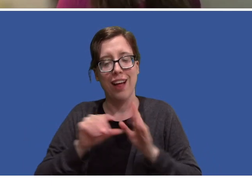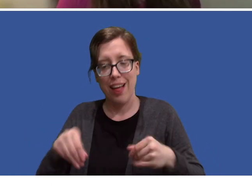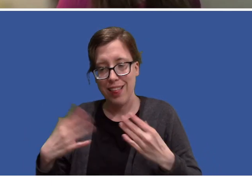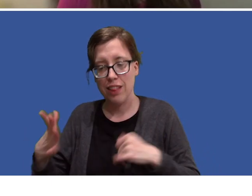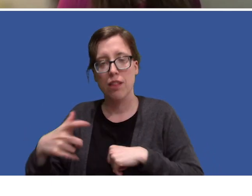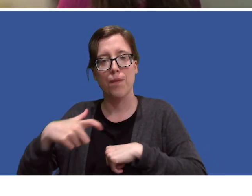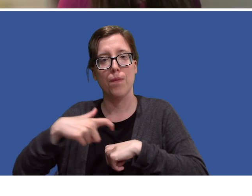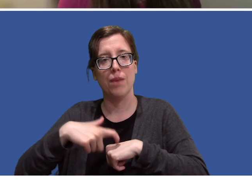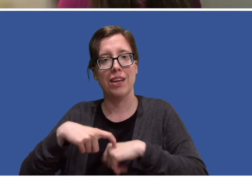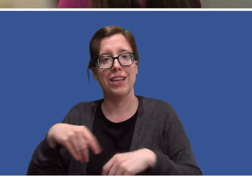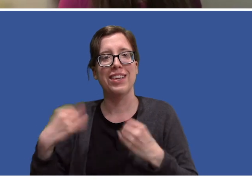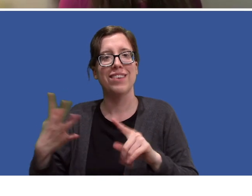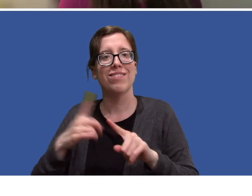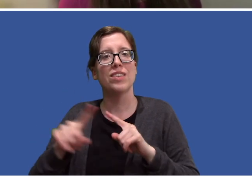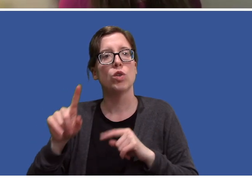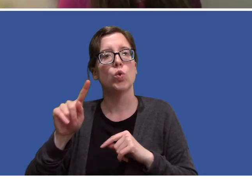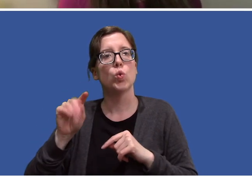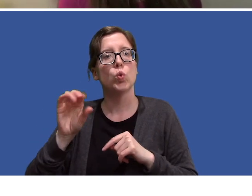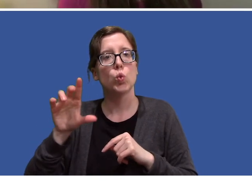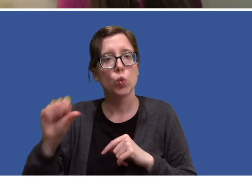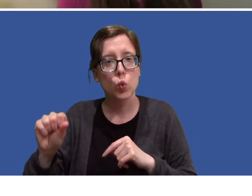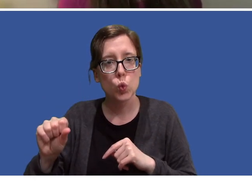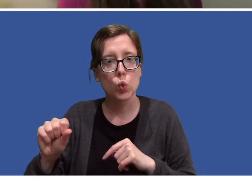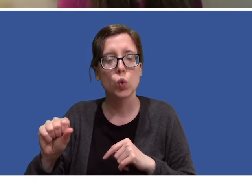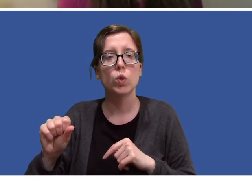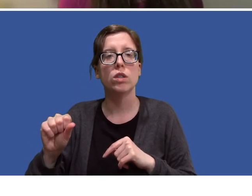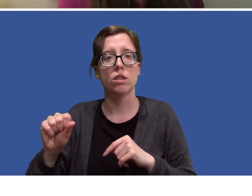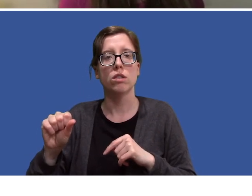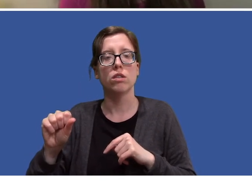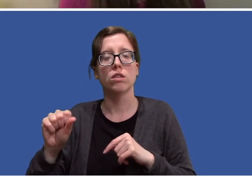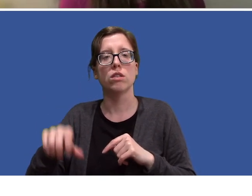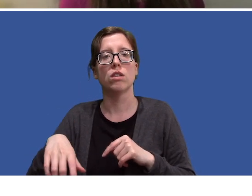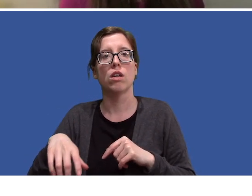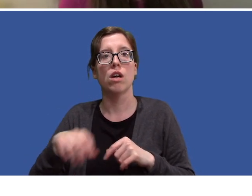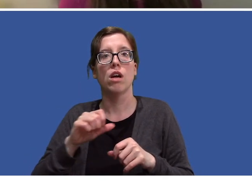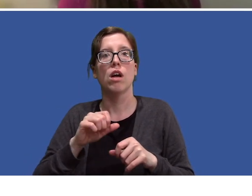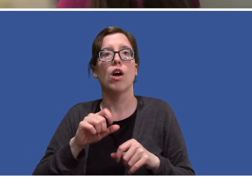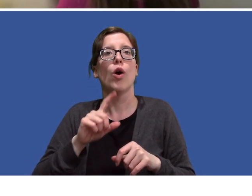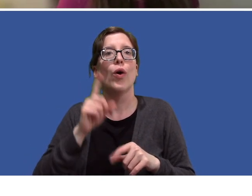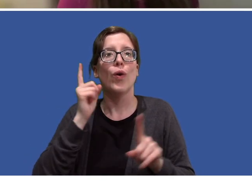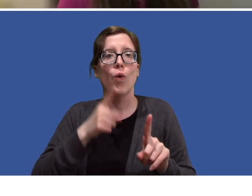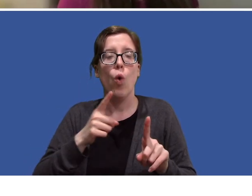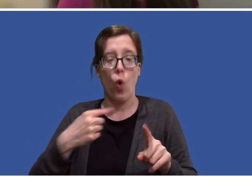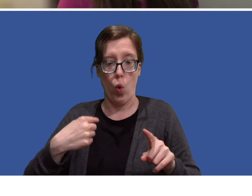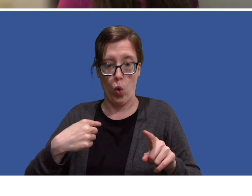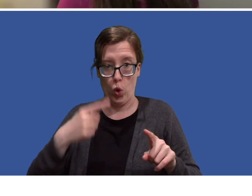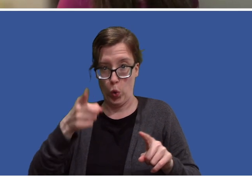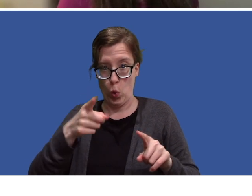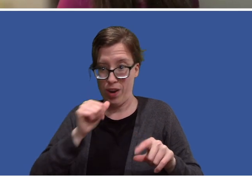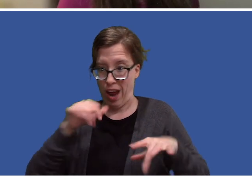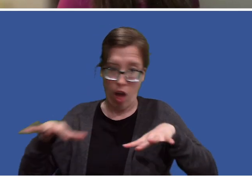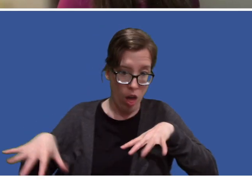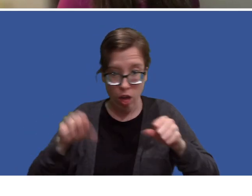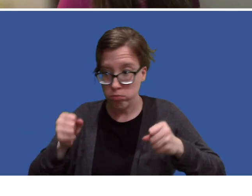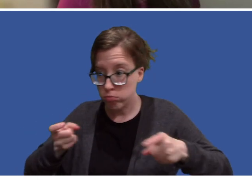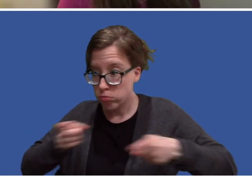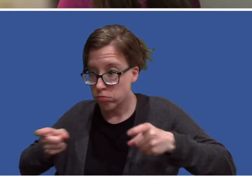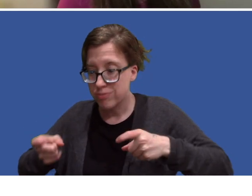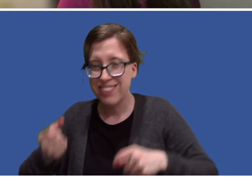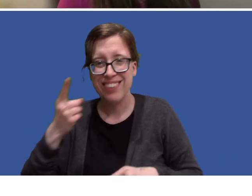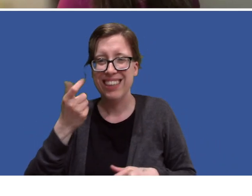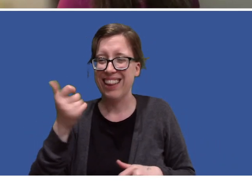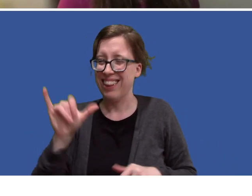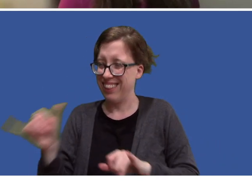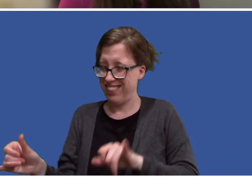not jumping in and doing too much, because like any other child or young adult, a child with charge